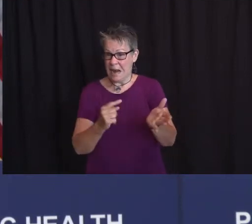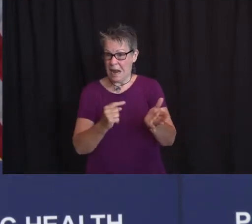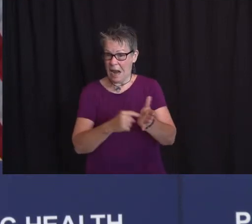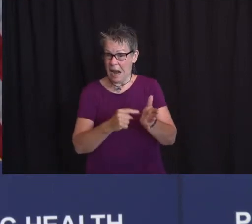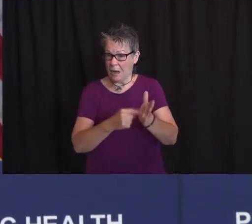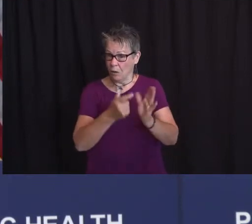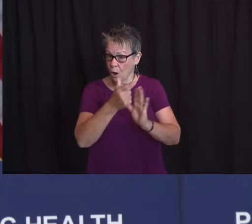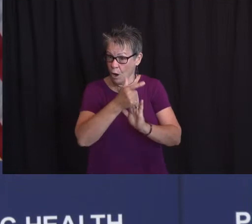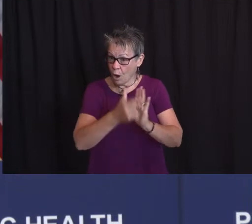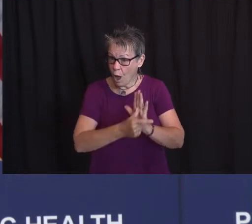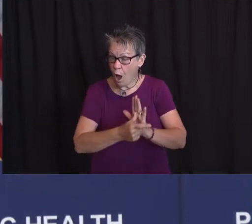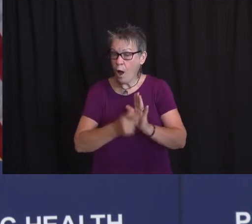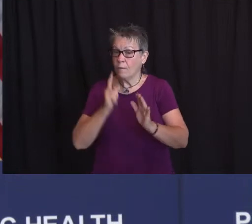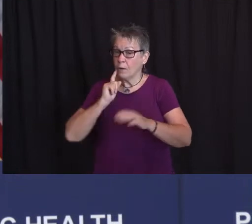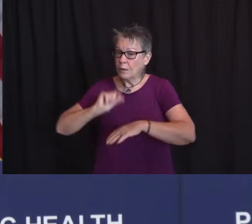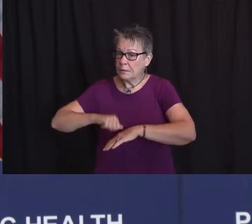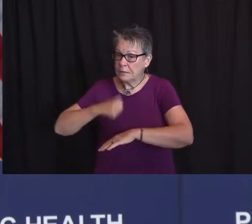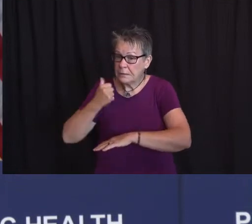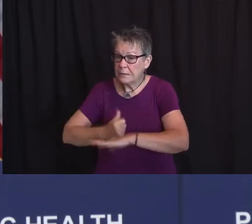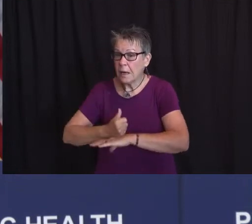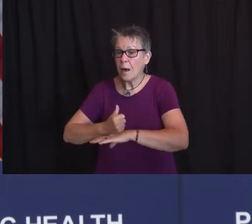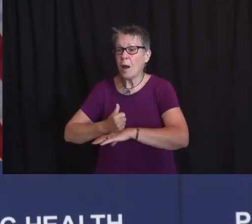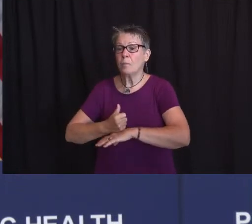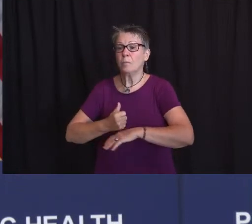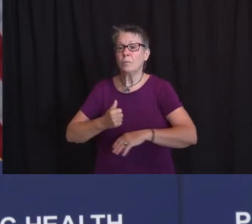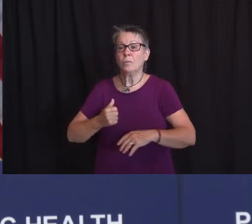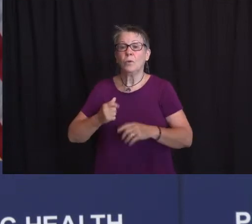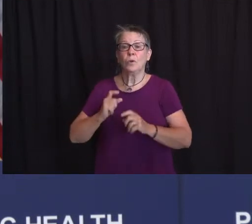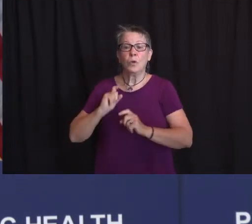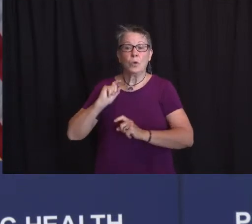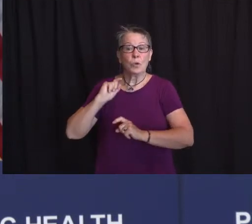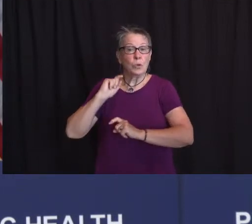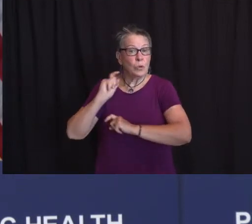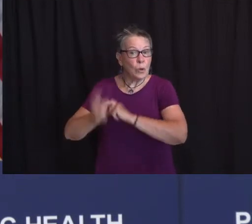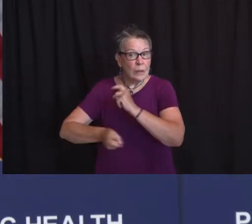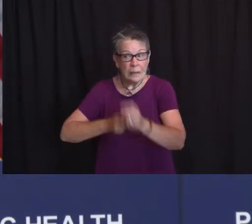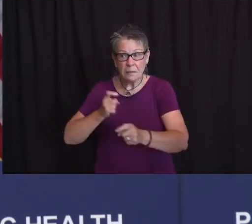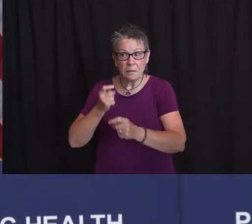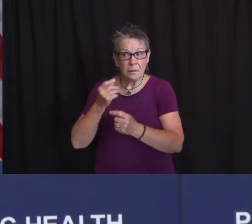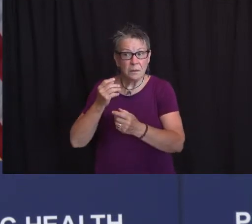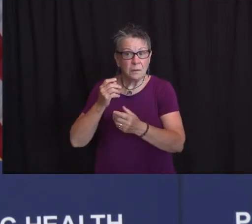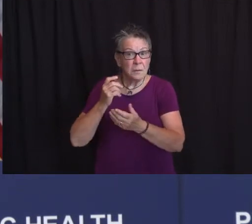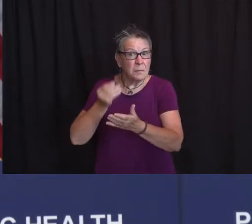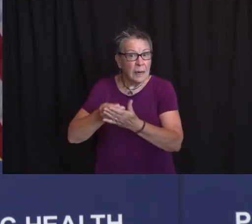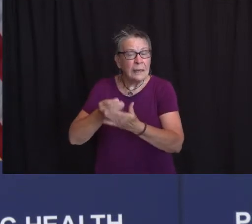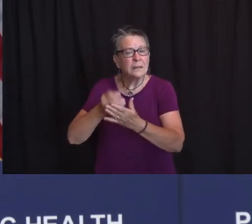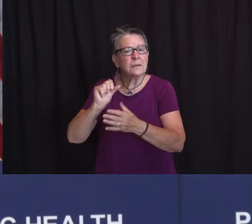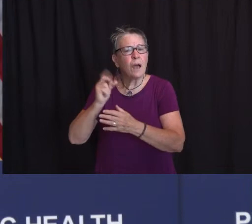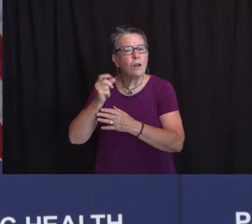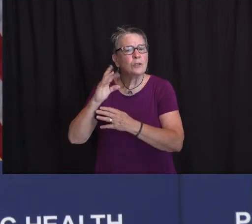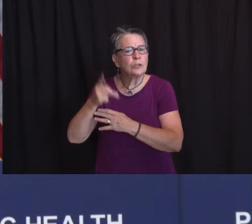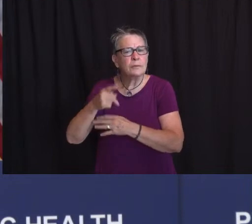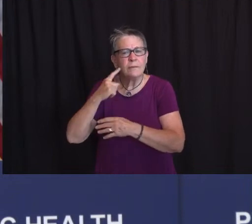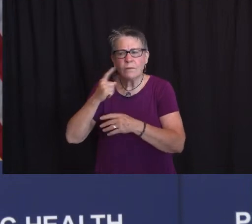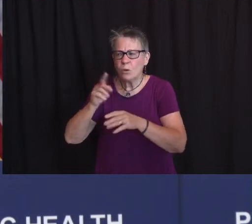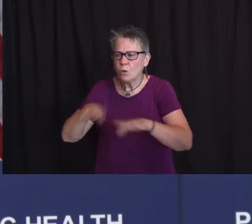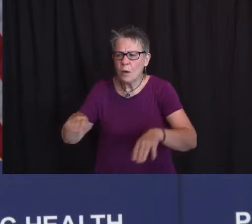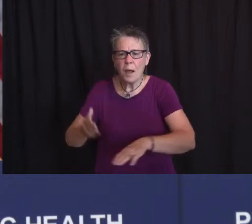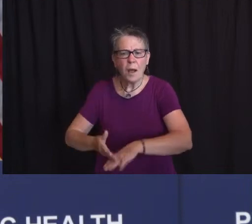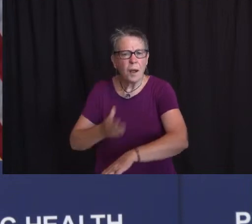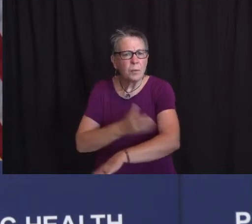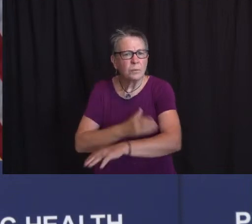public institutions. And as the Governor said, this is often an underreported but pervasive problem that is gaining more